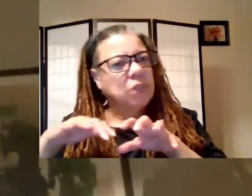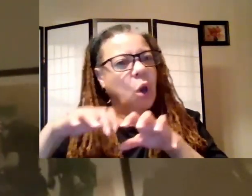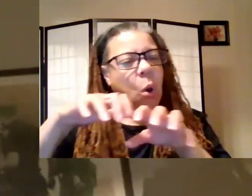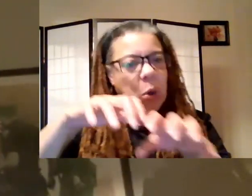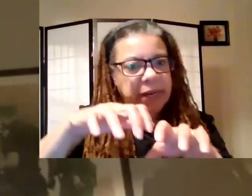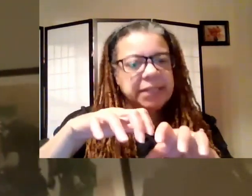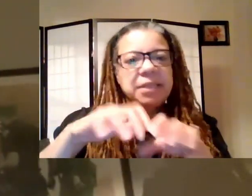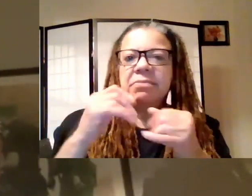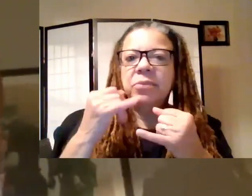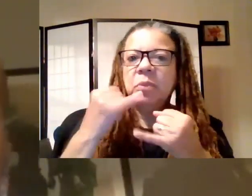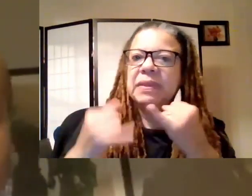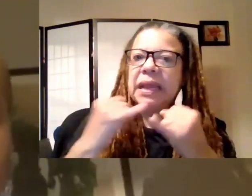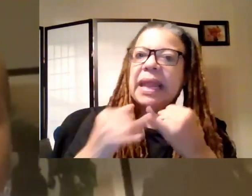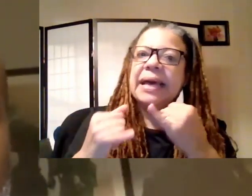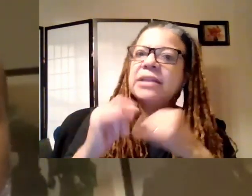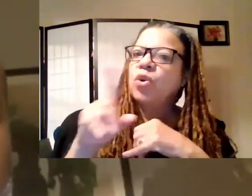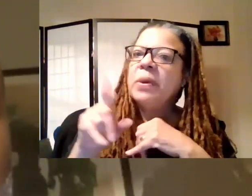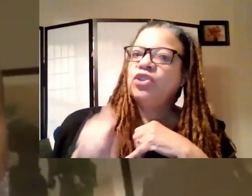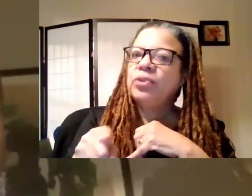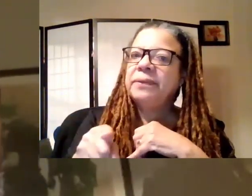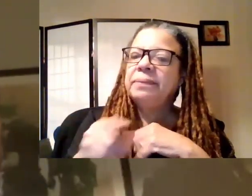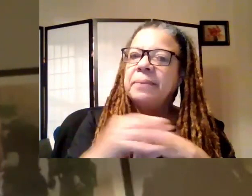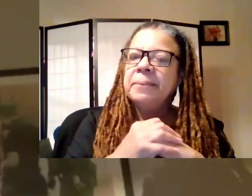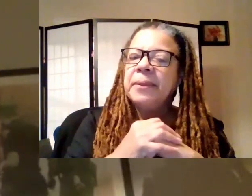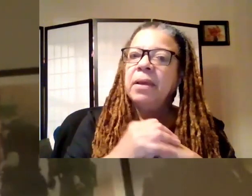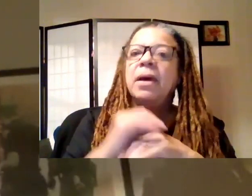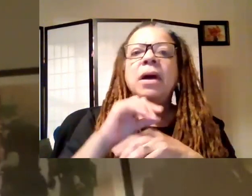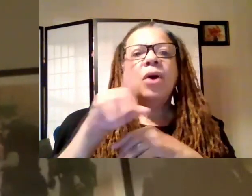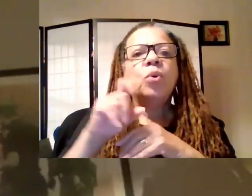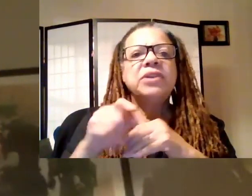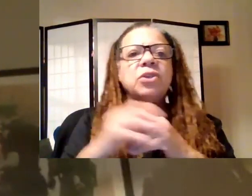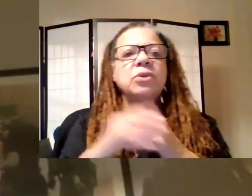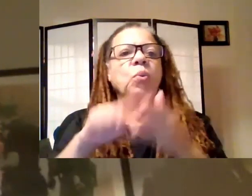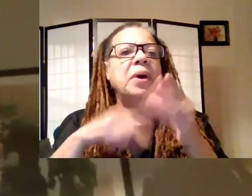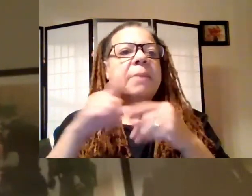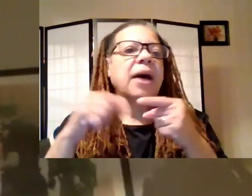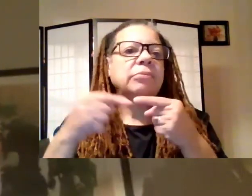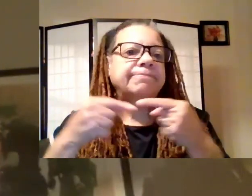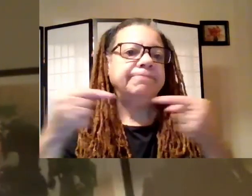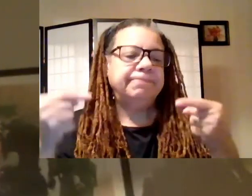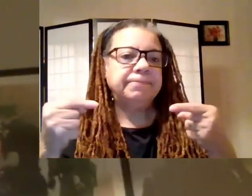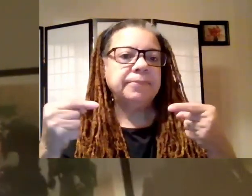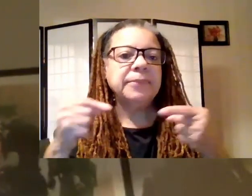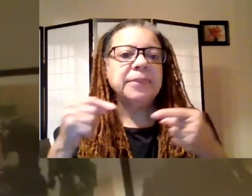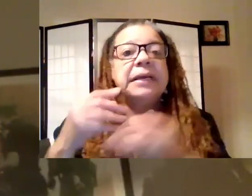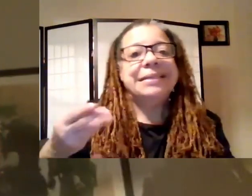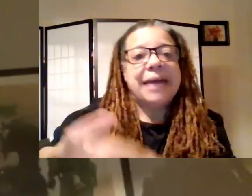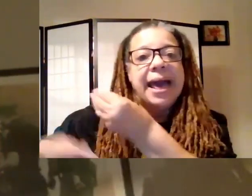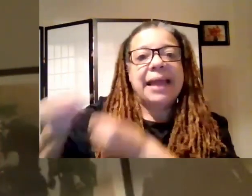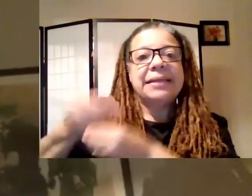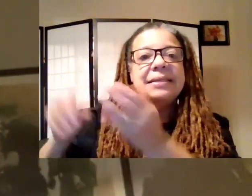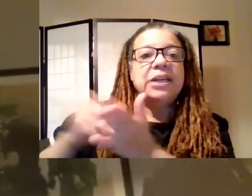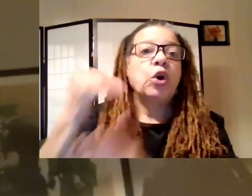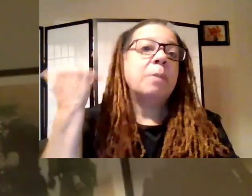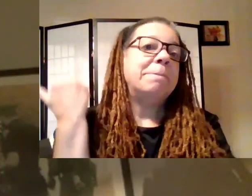with the last point. There's a question about, what about the argument that the dialysis center will go